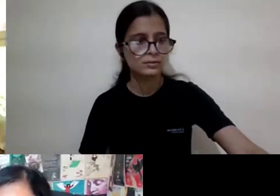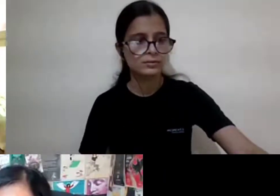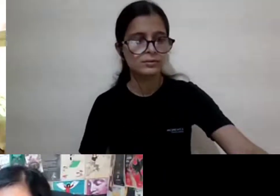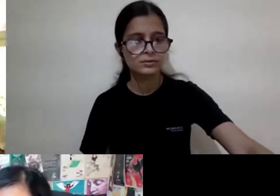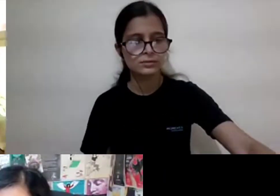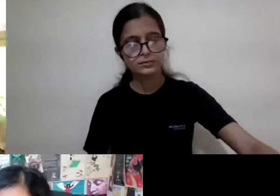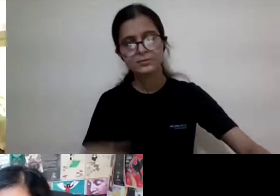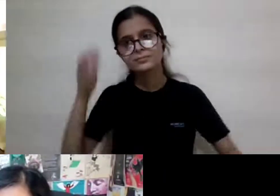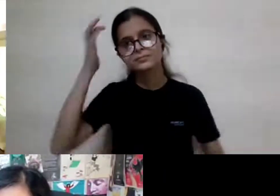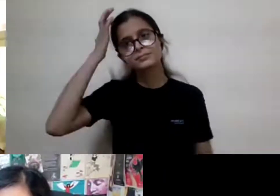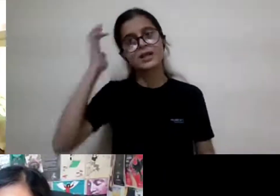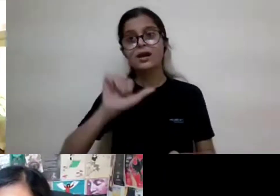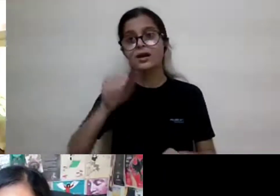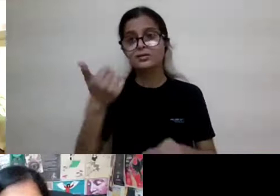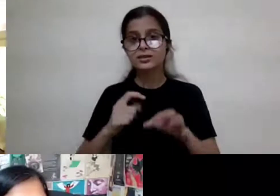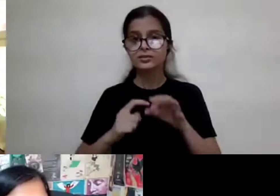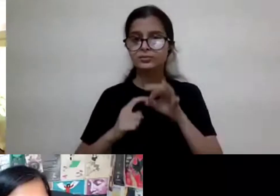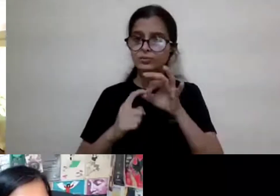Any other questions